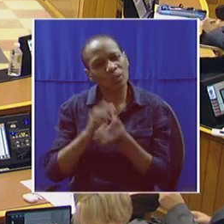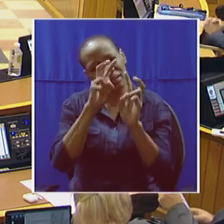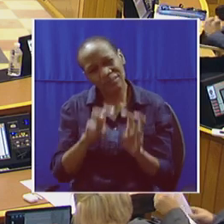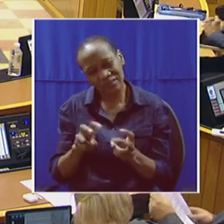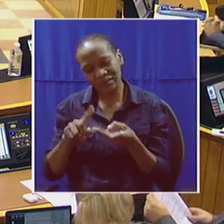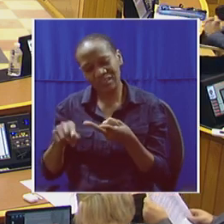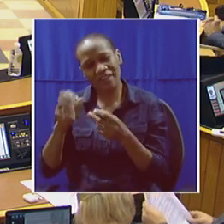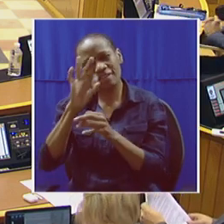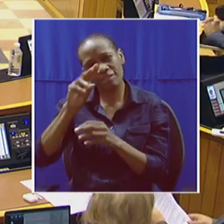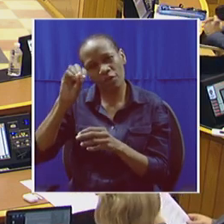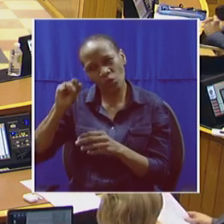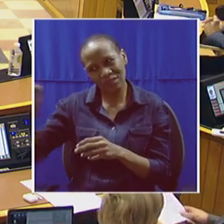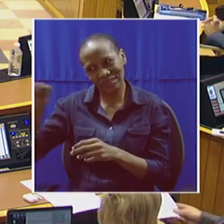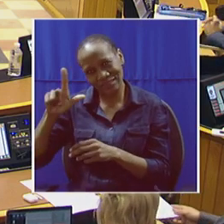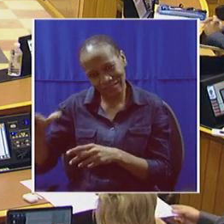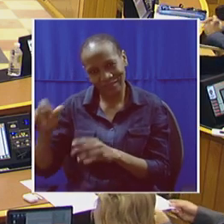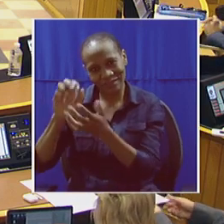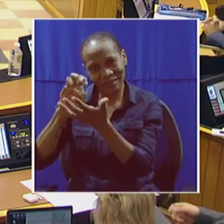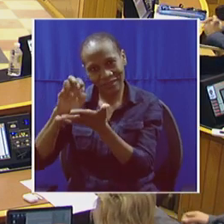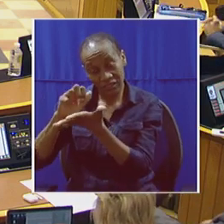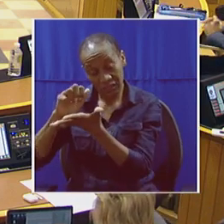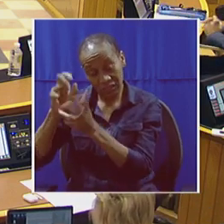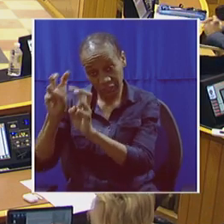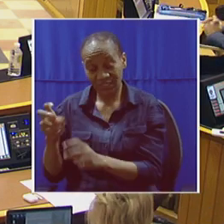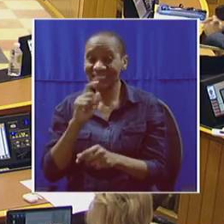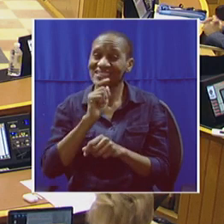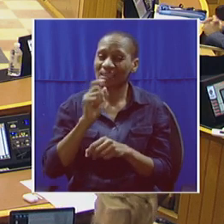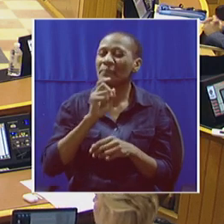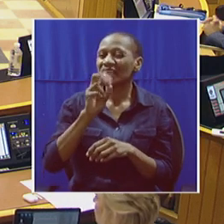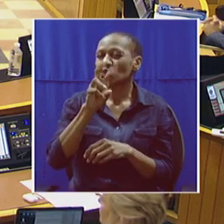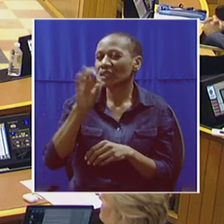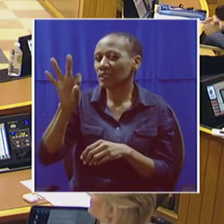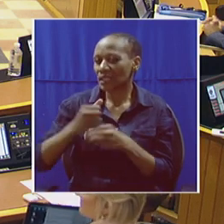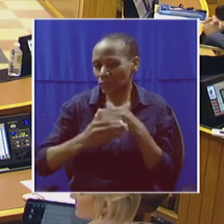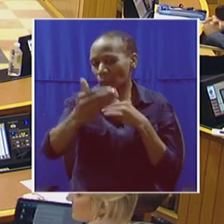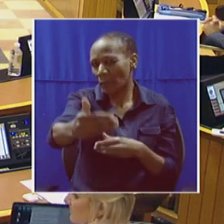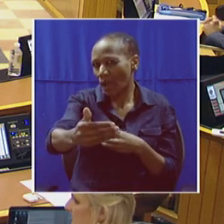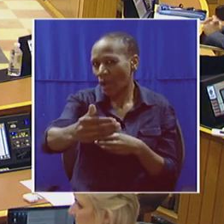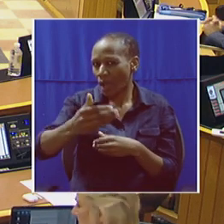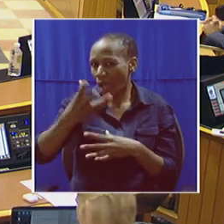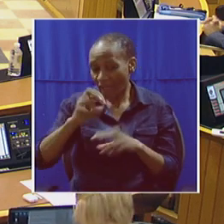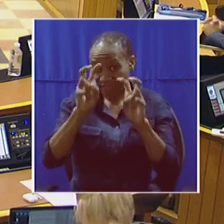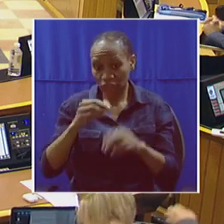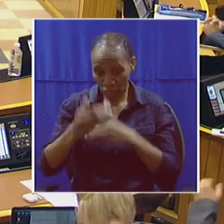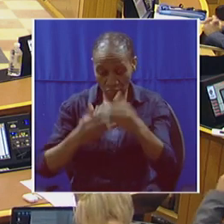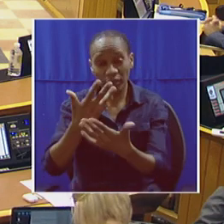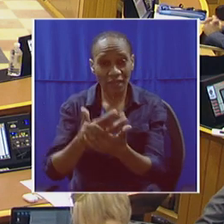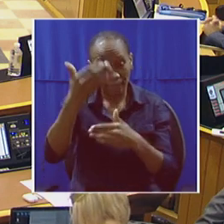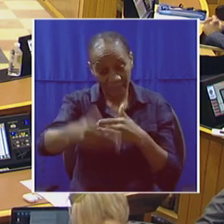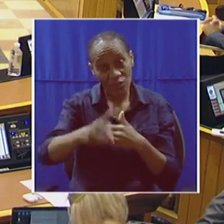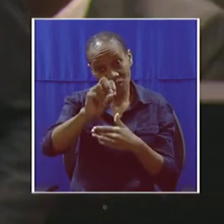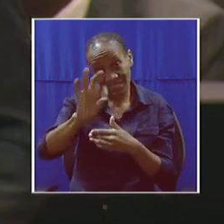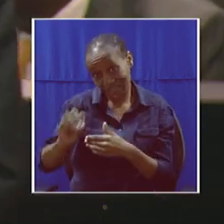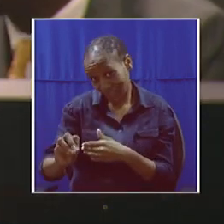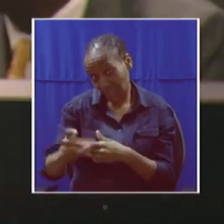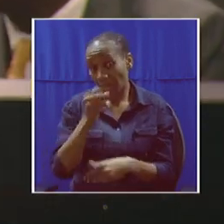fuels we only pick around 2030 due to the high amount of reserves we have available and given